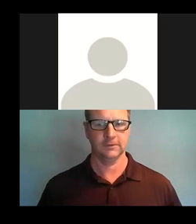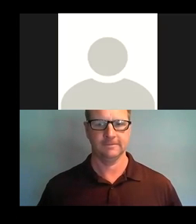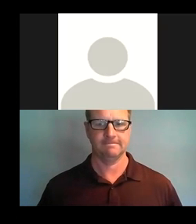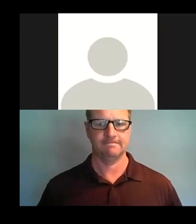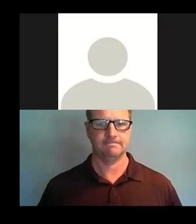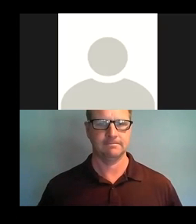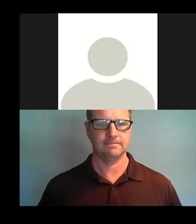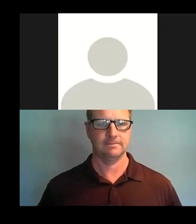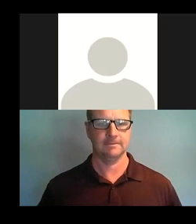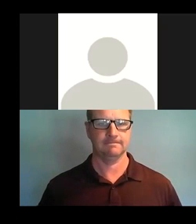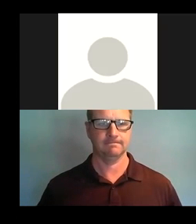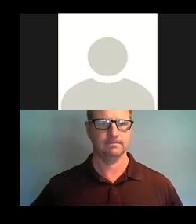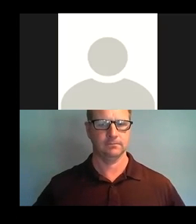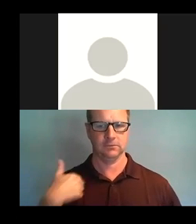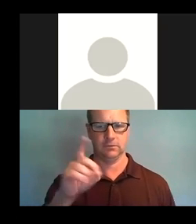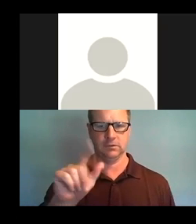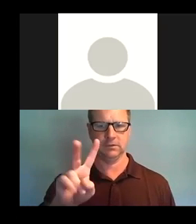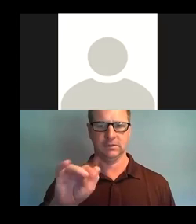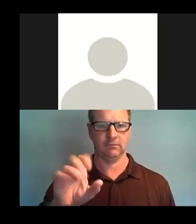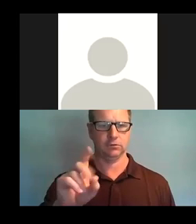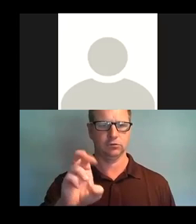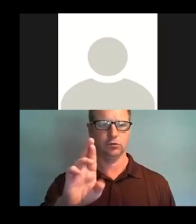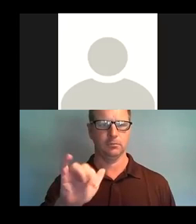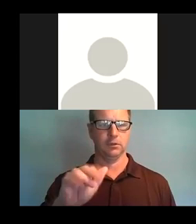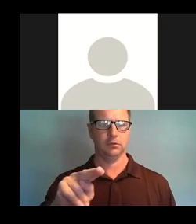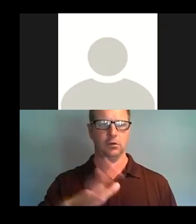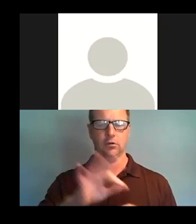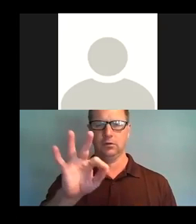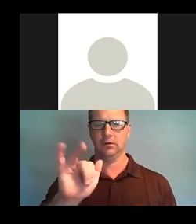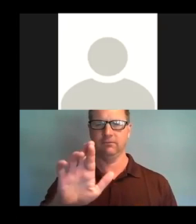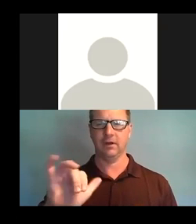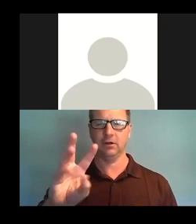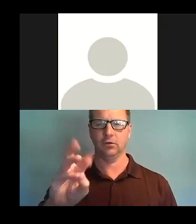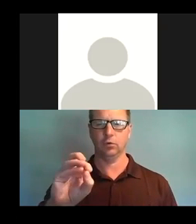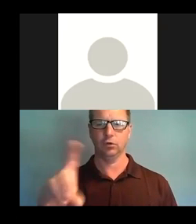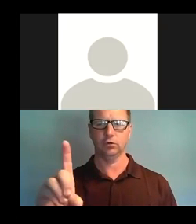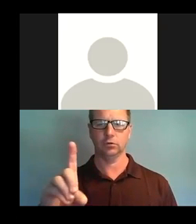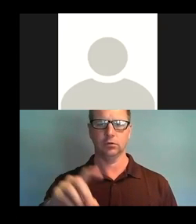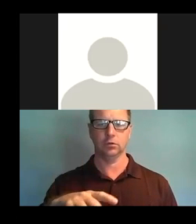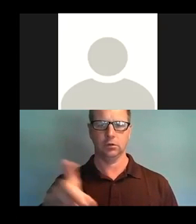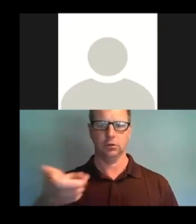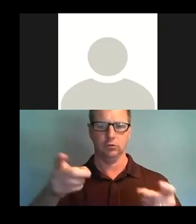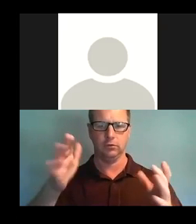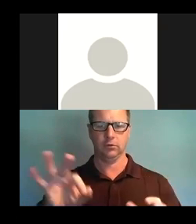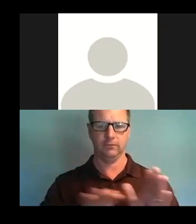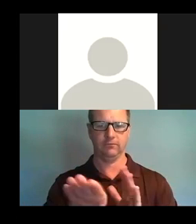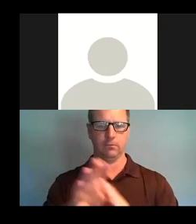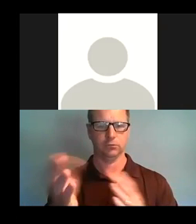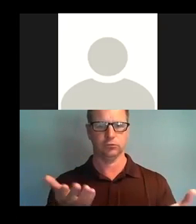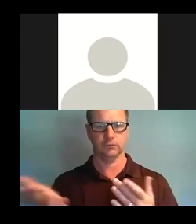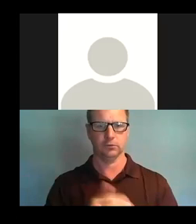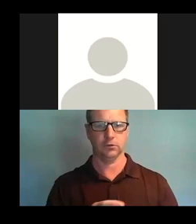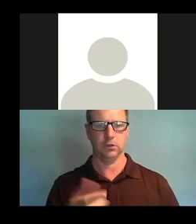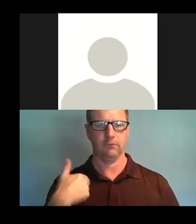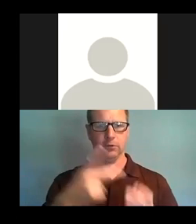And then I think we have David Serban on Ferrywood. Hello, everyone. David Serban, Director of Development Services. I have